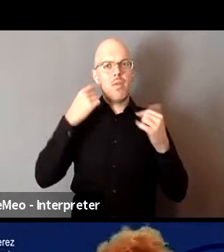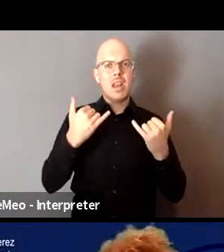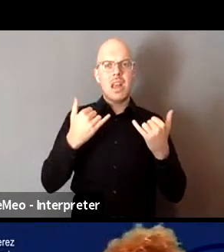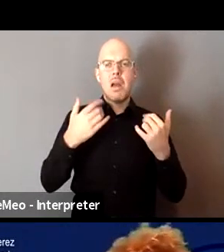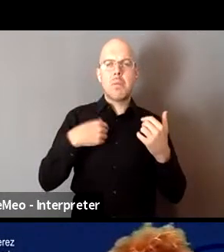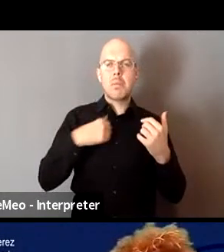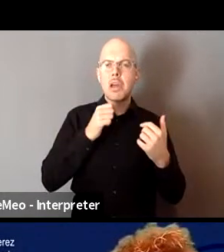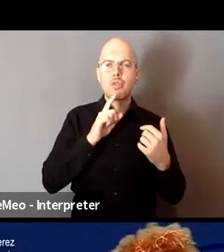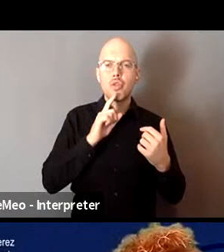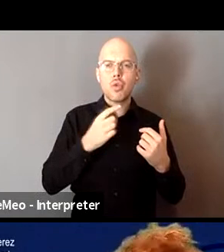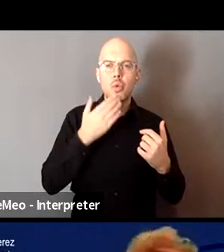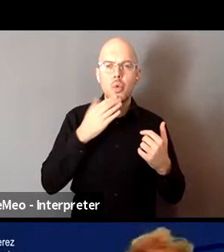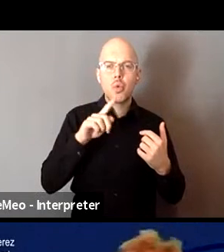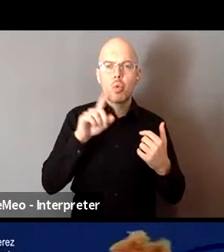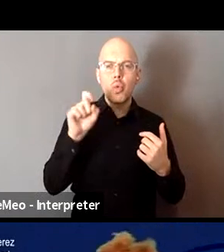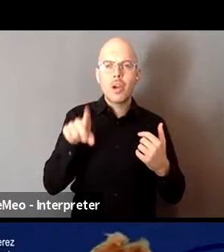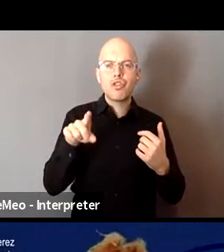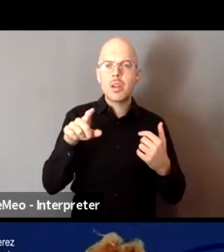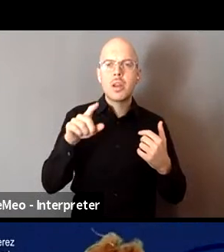with Jennifer.